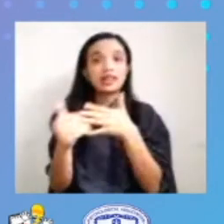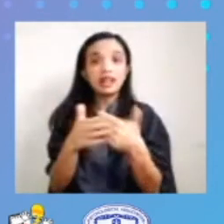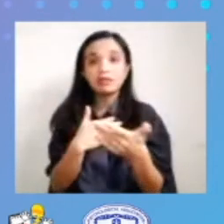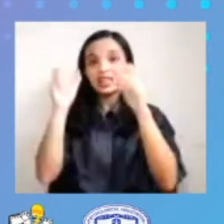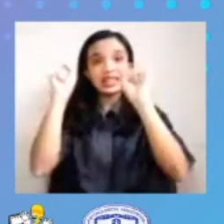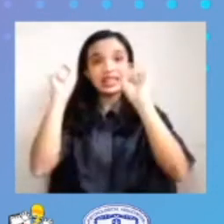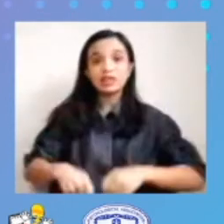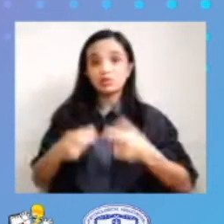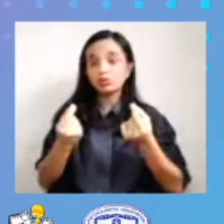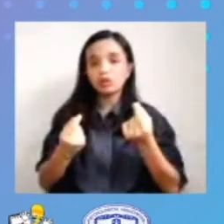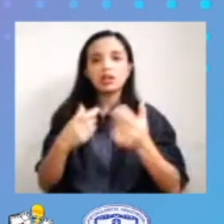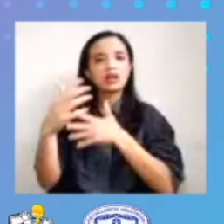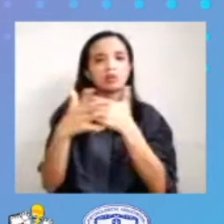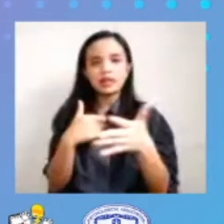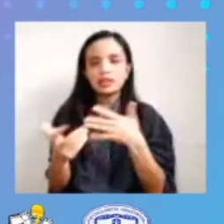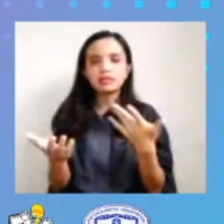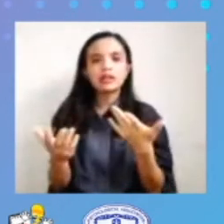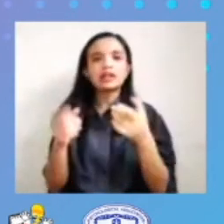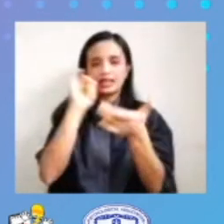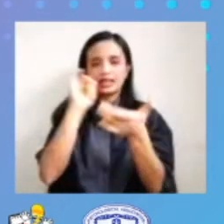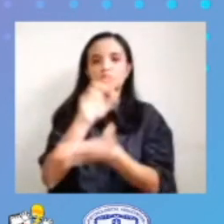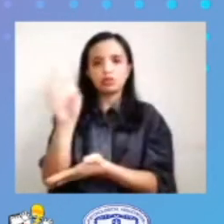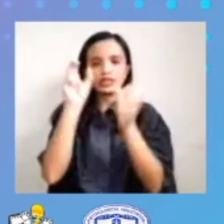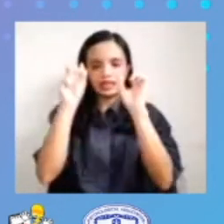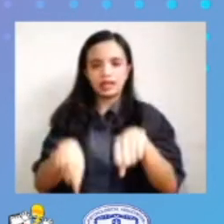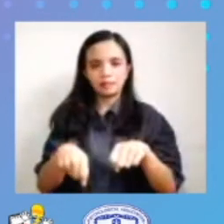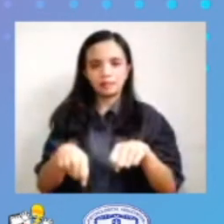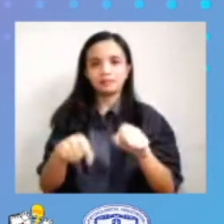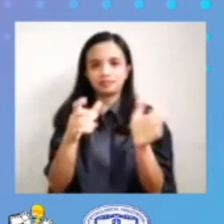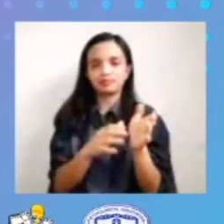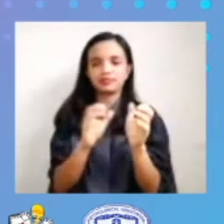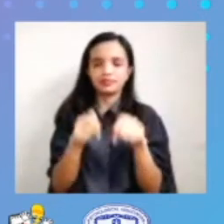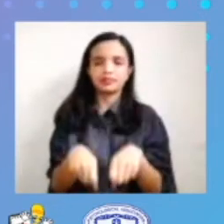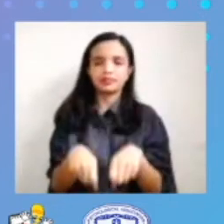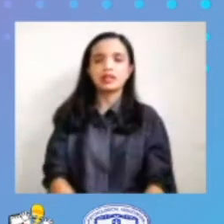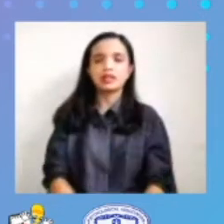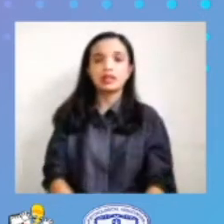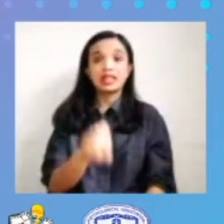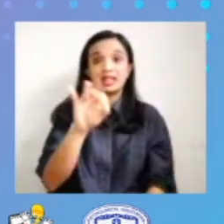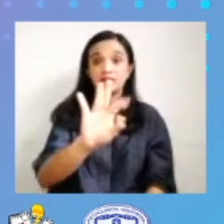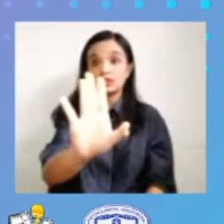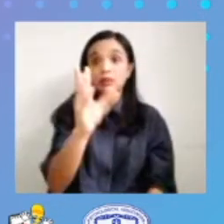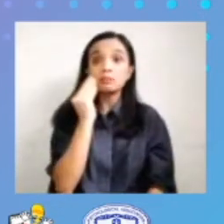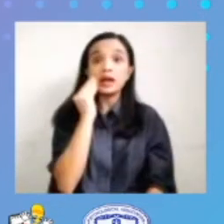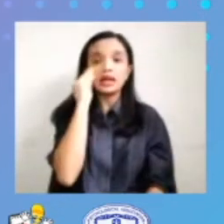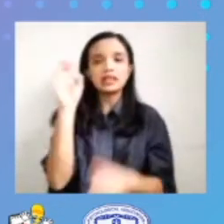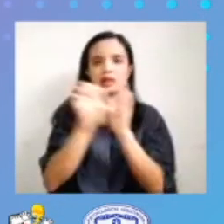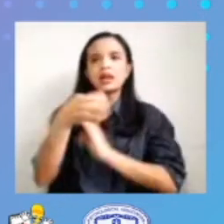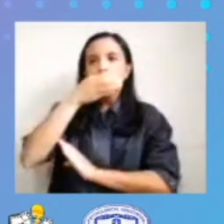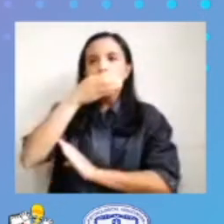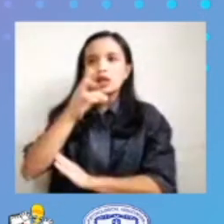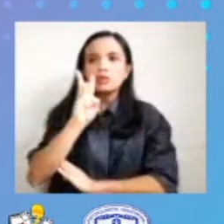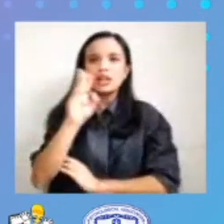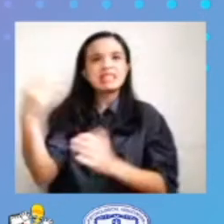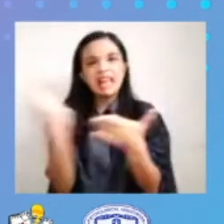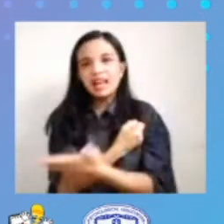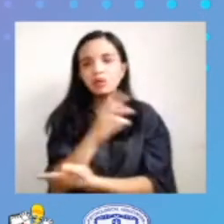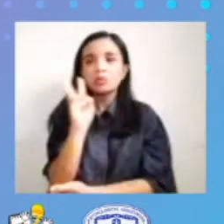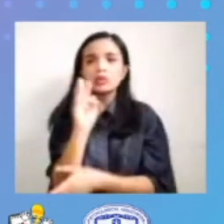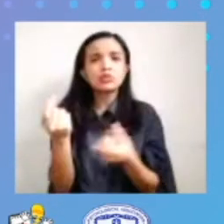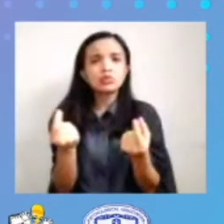begins with, yes, start small, no? Habit forming. There should also be a goal. Ang iba, ang